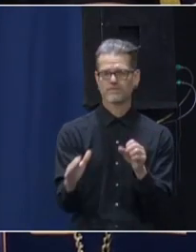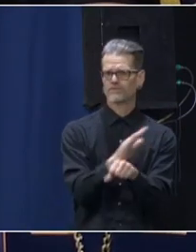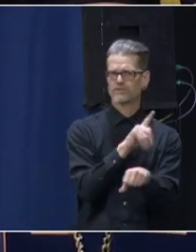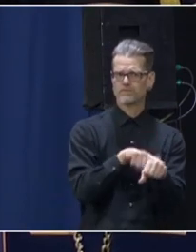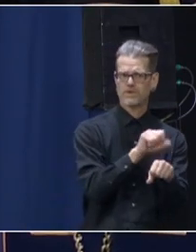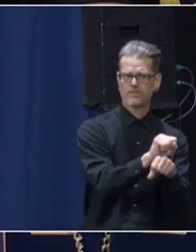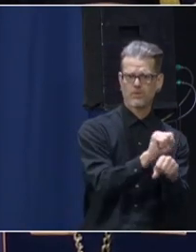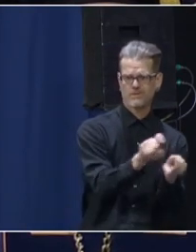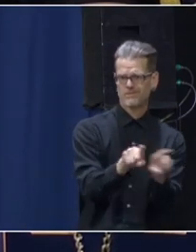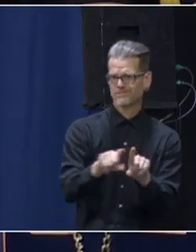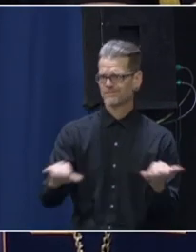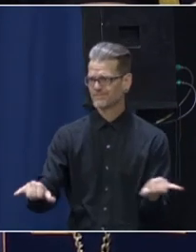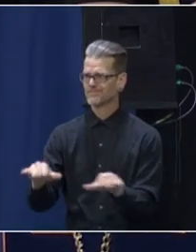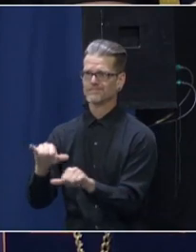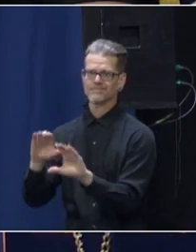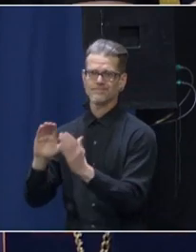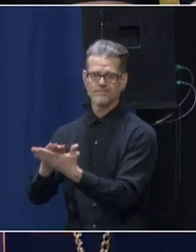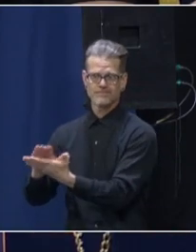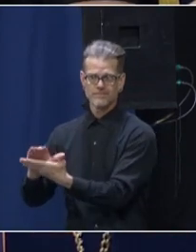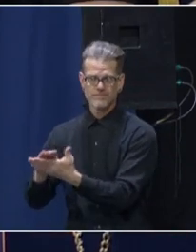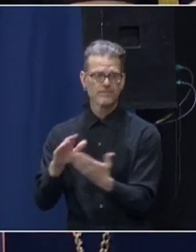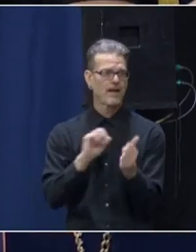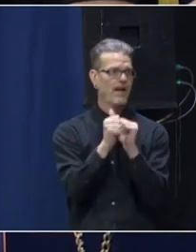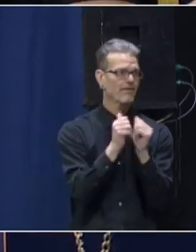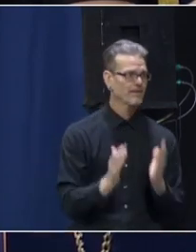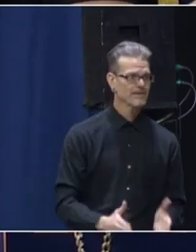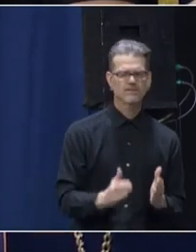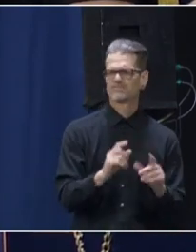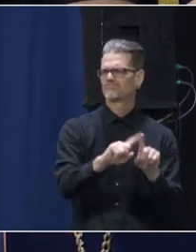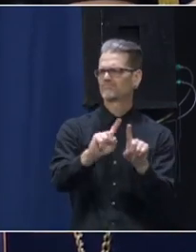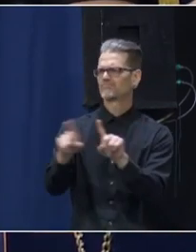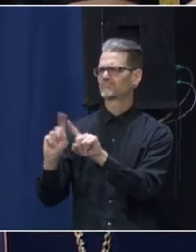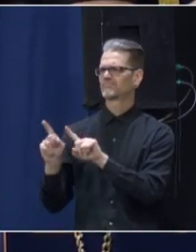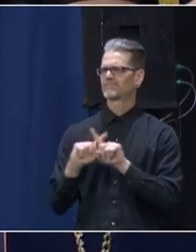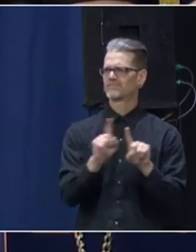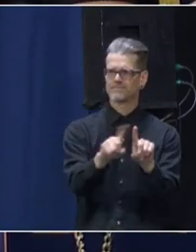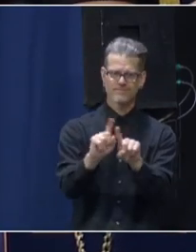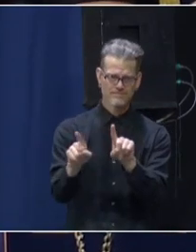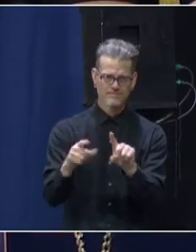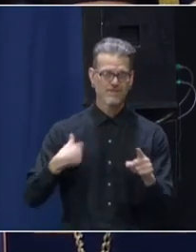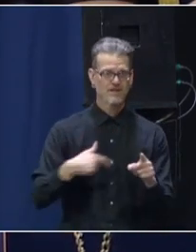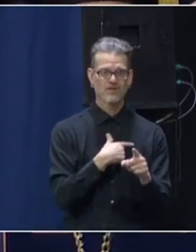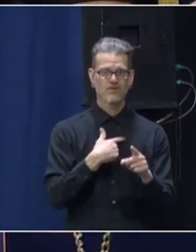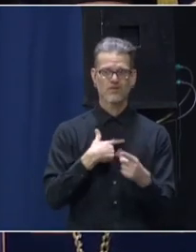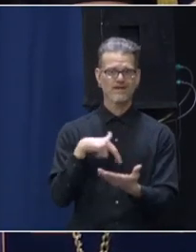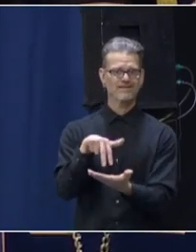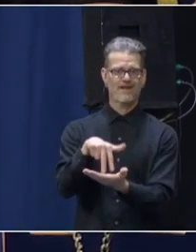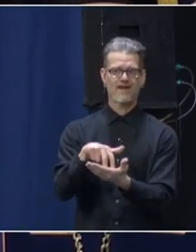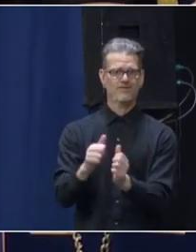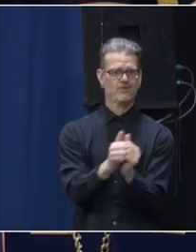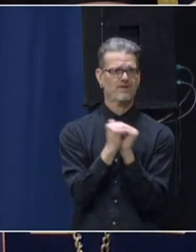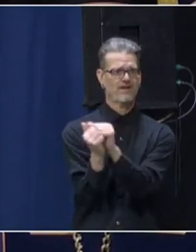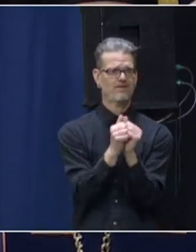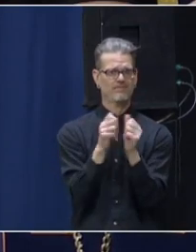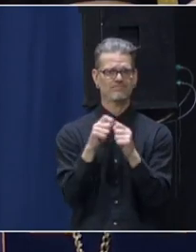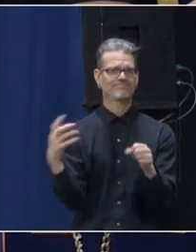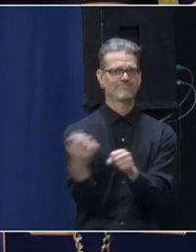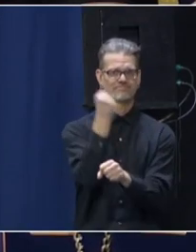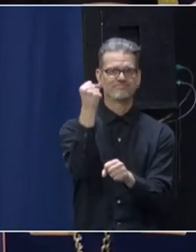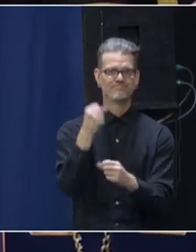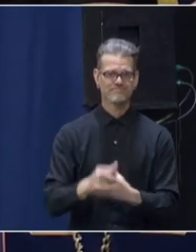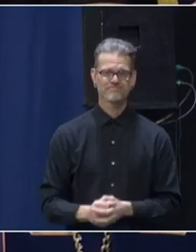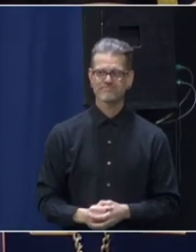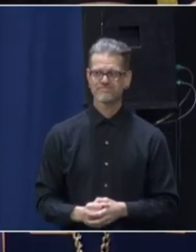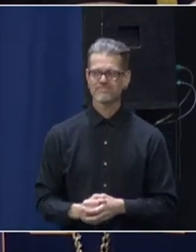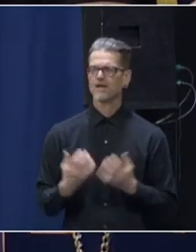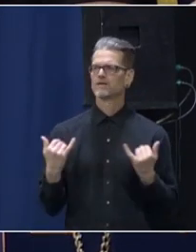workers on top of your classes, athletes, and many other walks of life. We stand together in triumph today. I